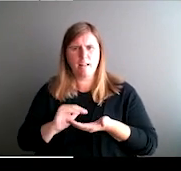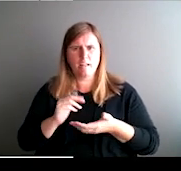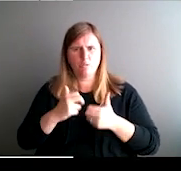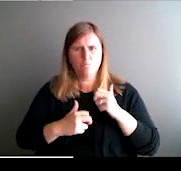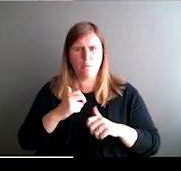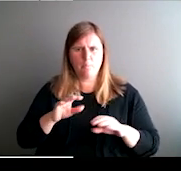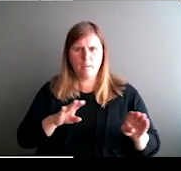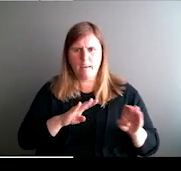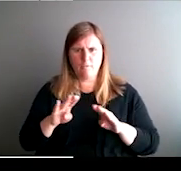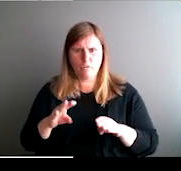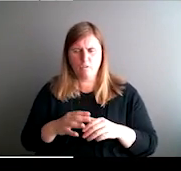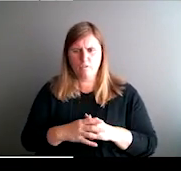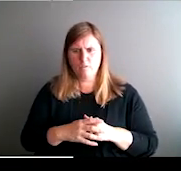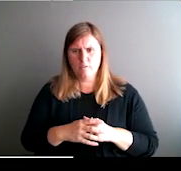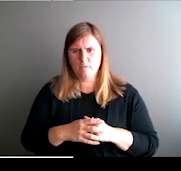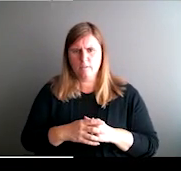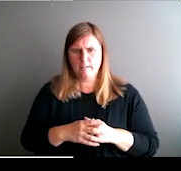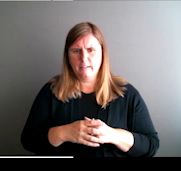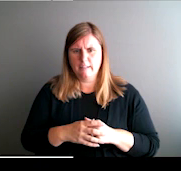problematic behavior?